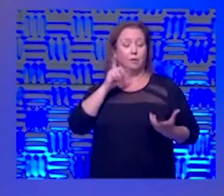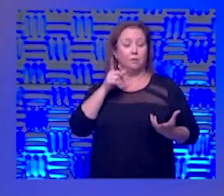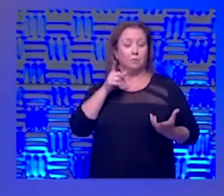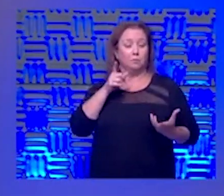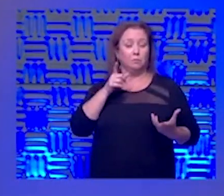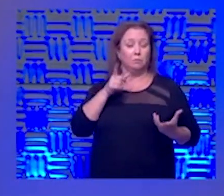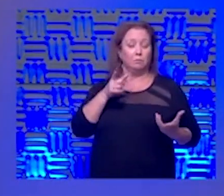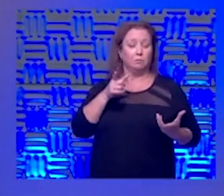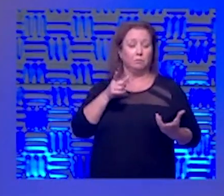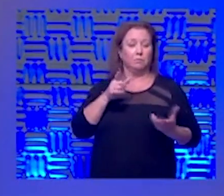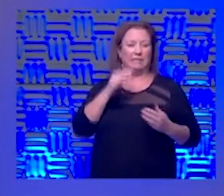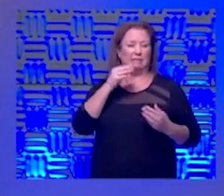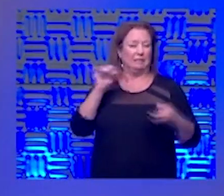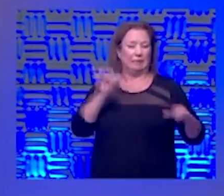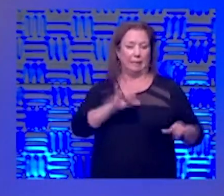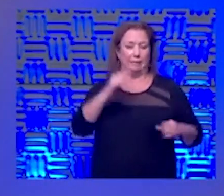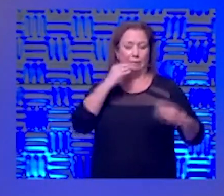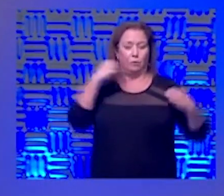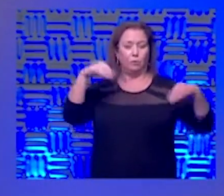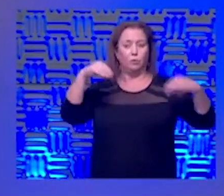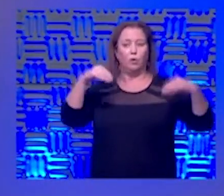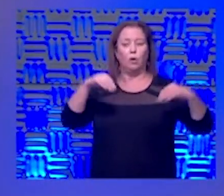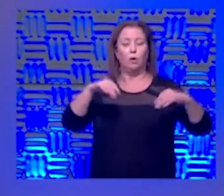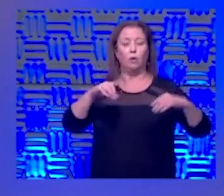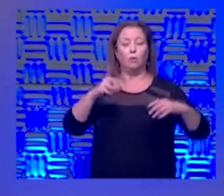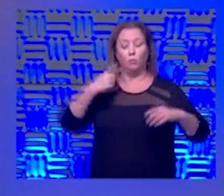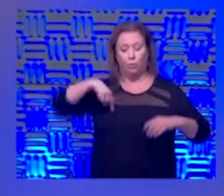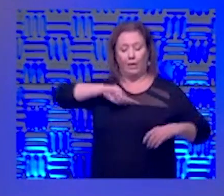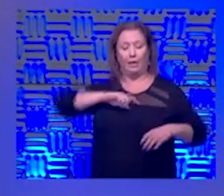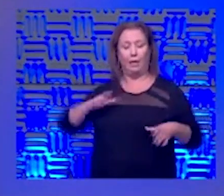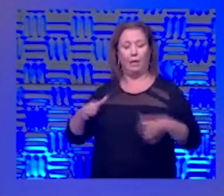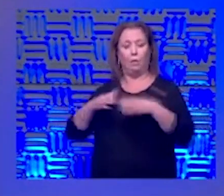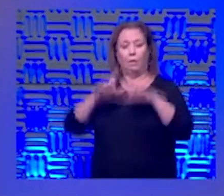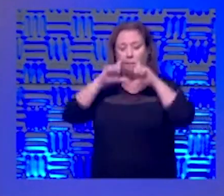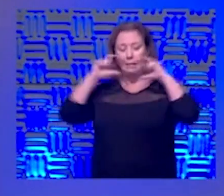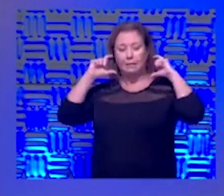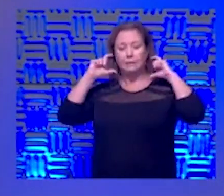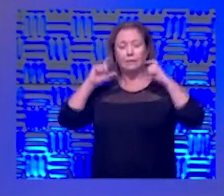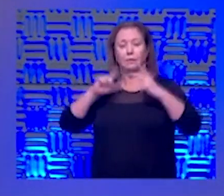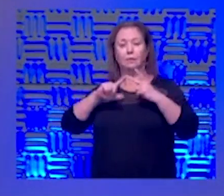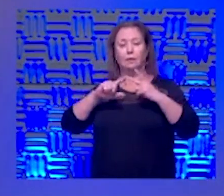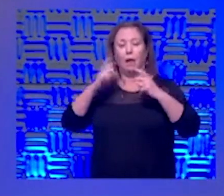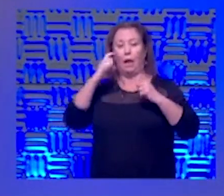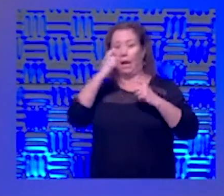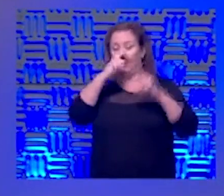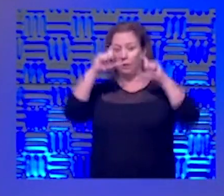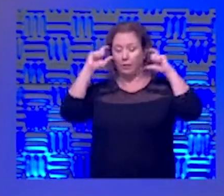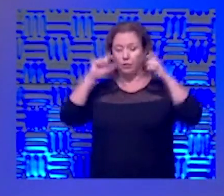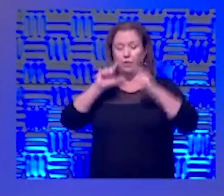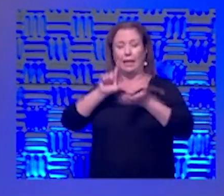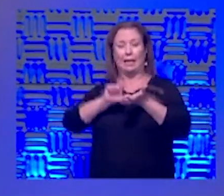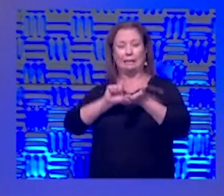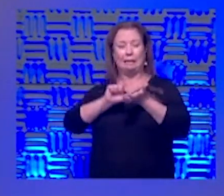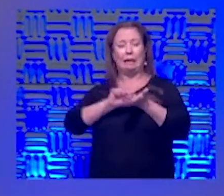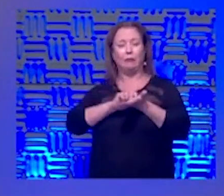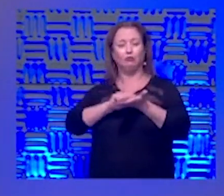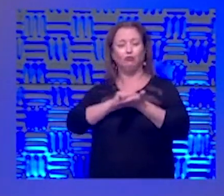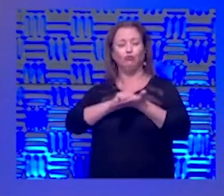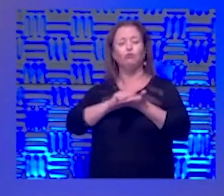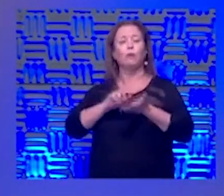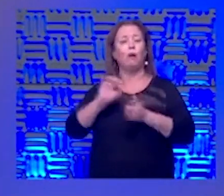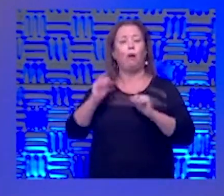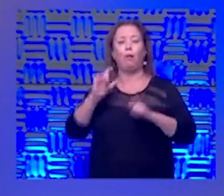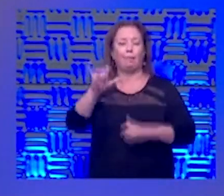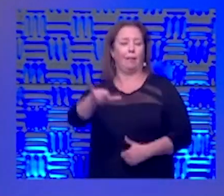in a grocery store. But certainly we'll be doing mask, eye protection, hand sanitizer, all of that stuff.